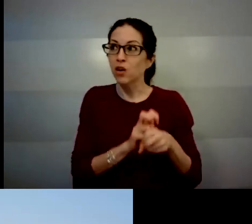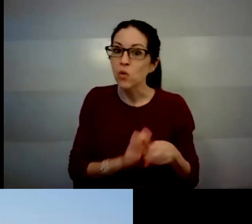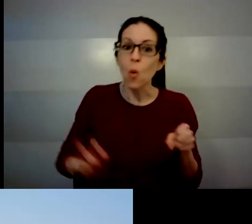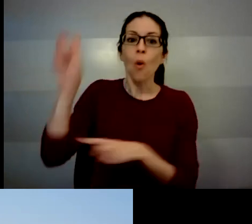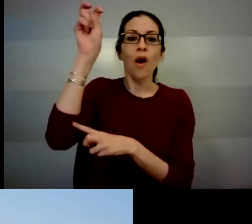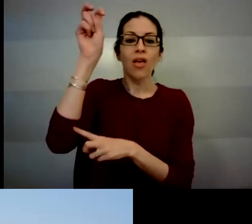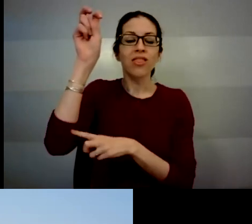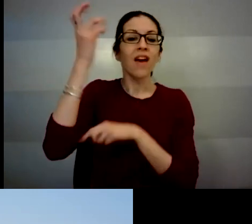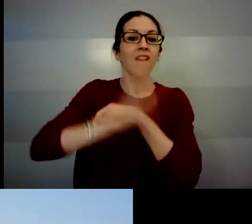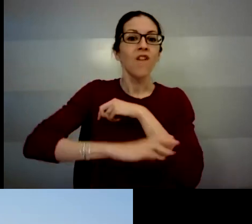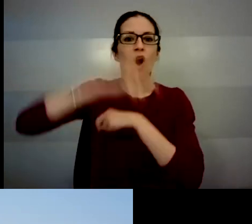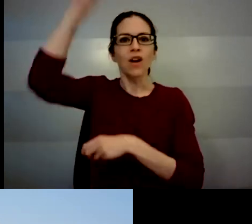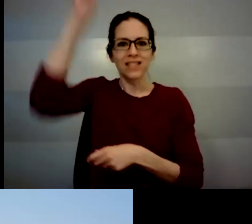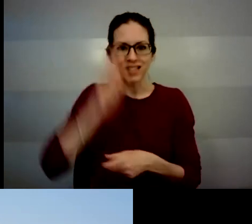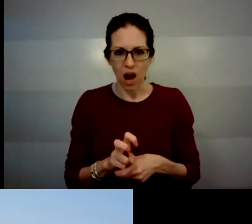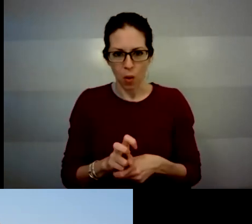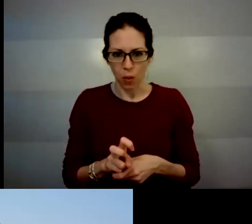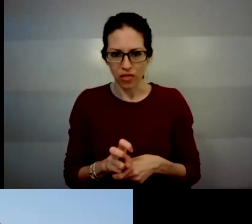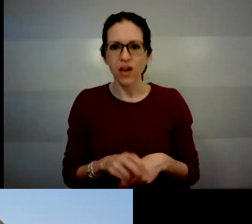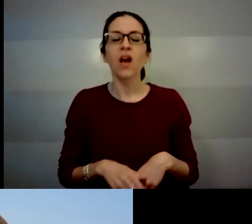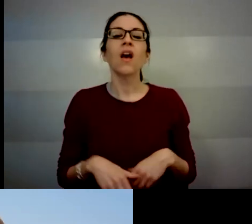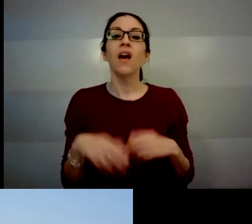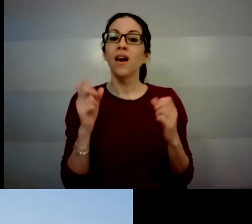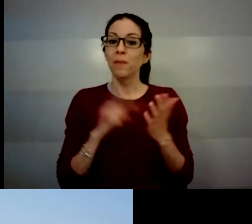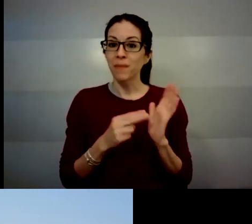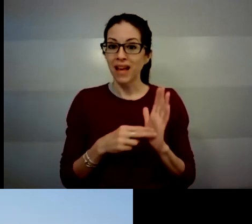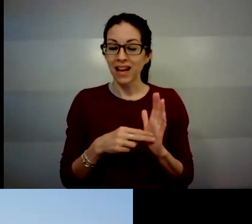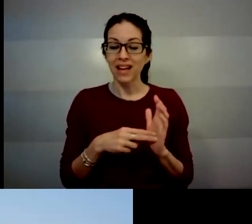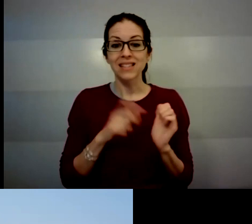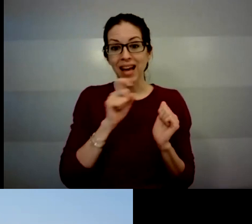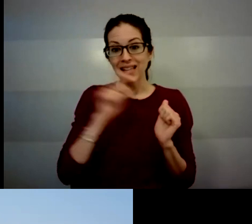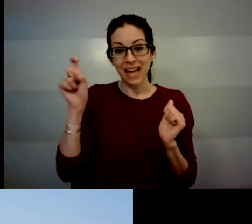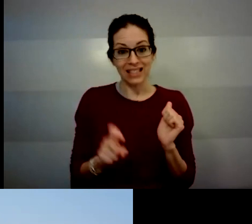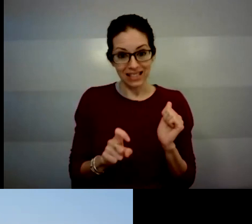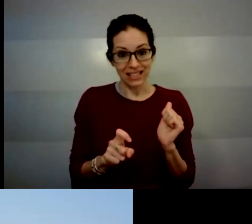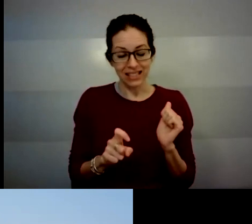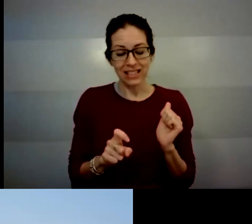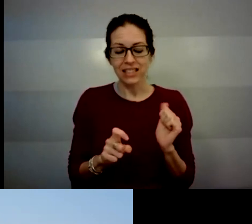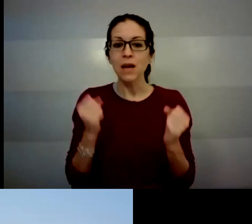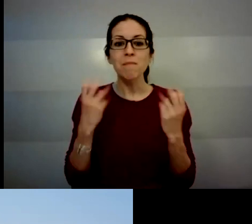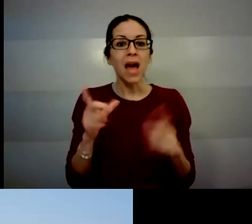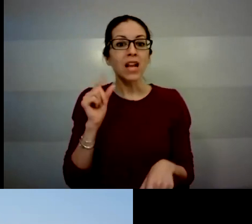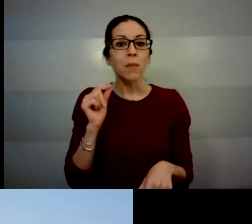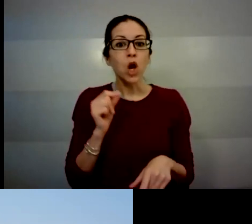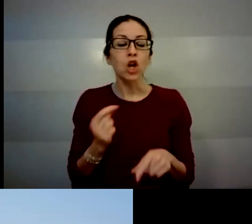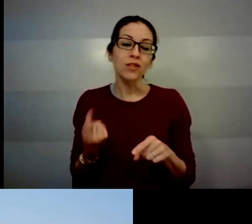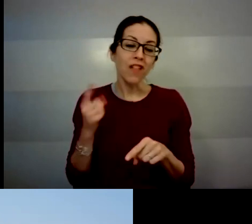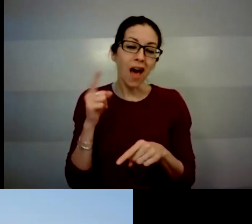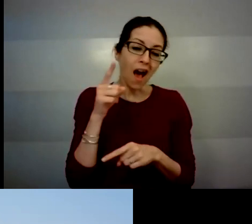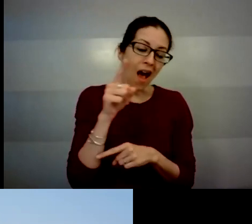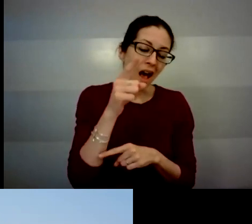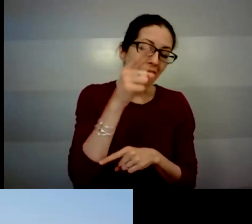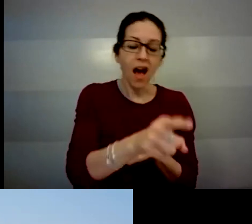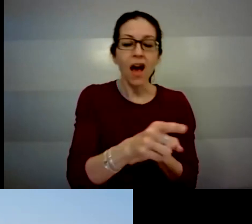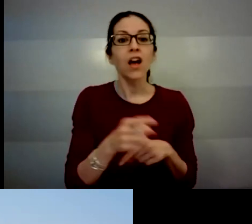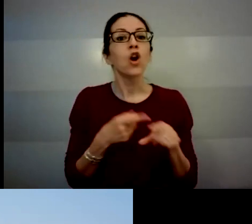south, or where they go south. So along the coast of Texas, a lot of birds cross the Gulf of Mexico, and they will spend